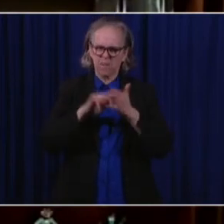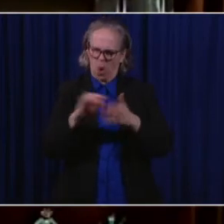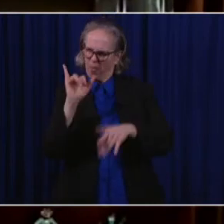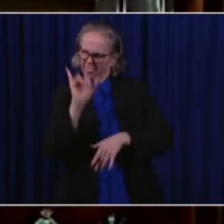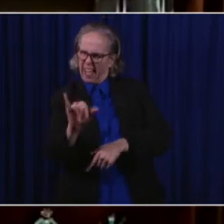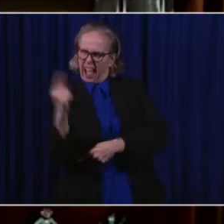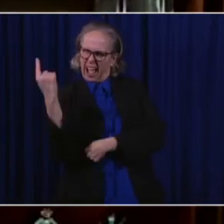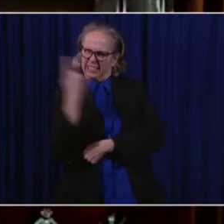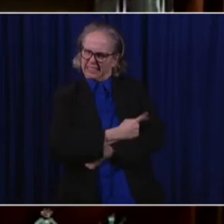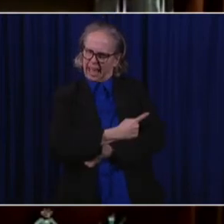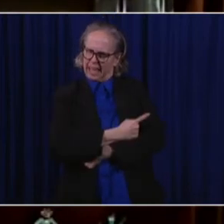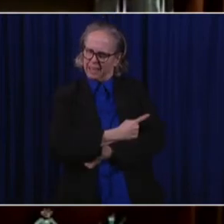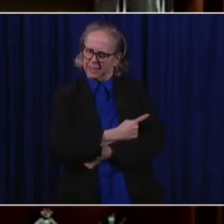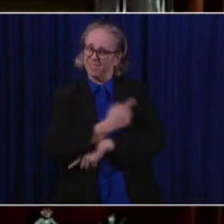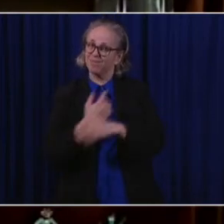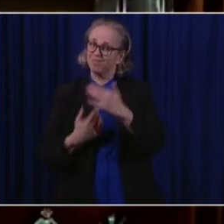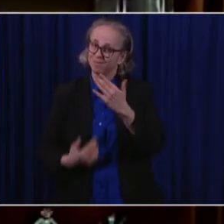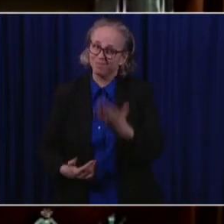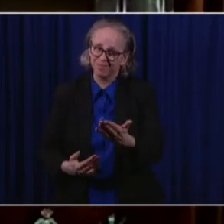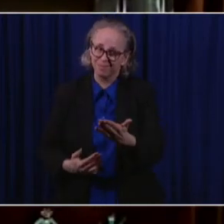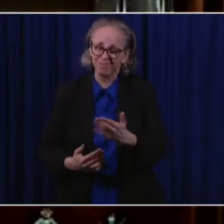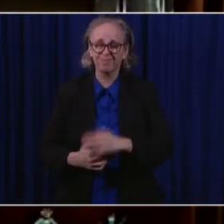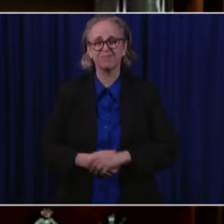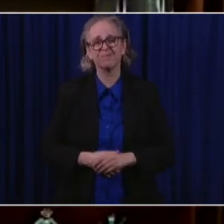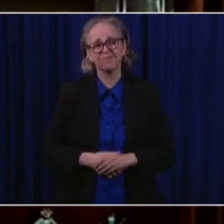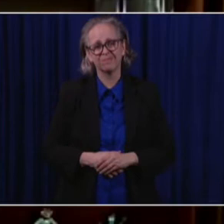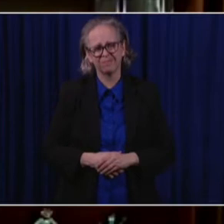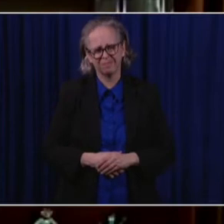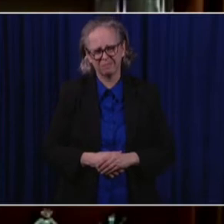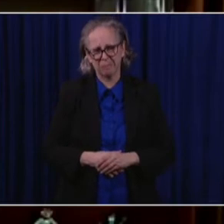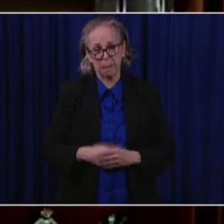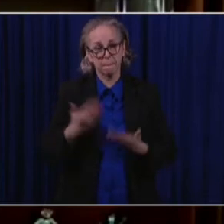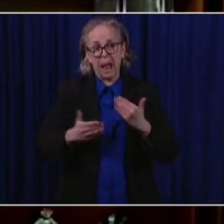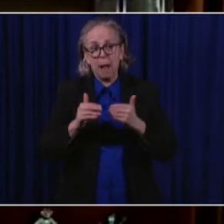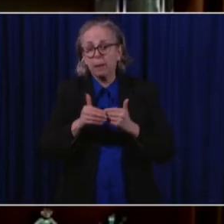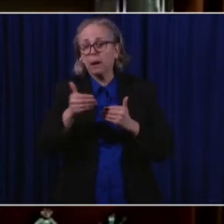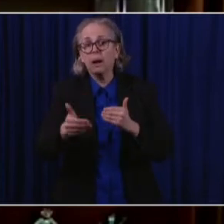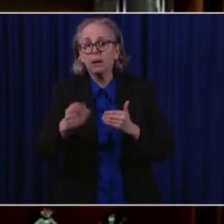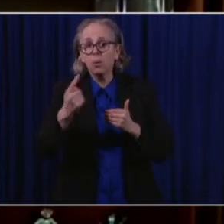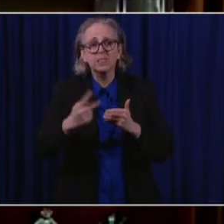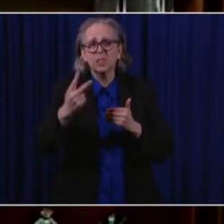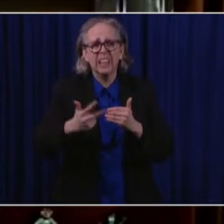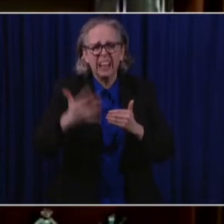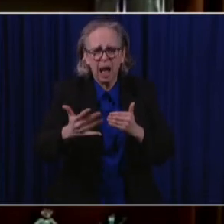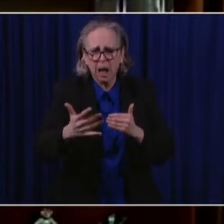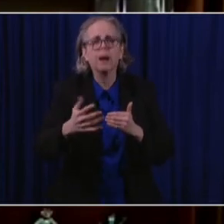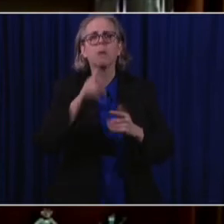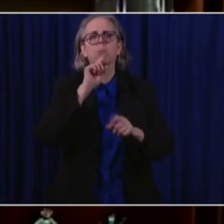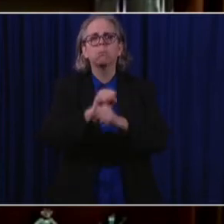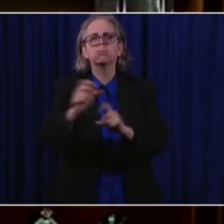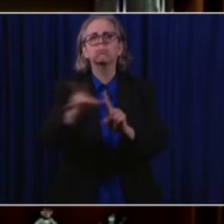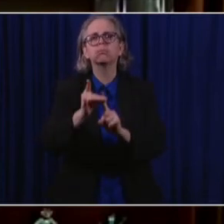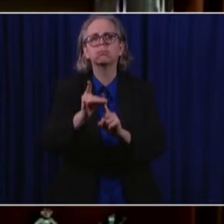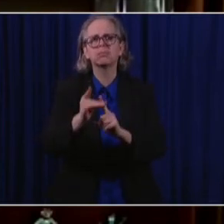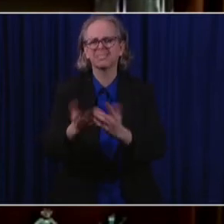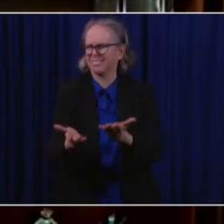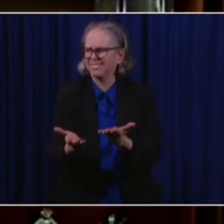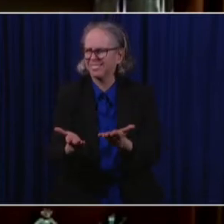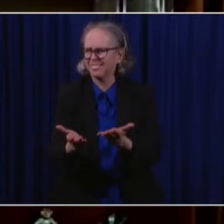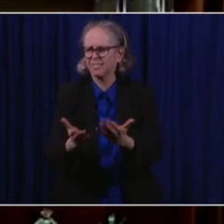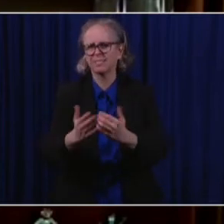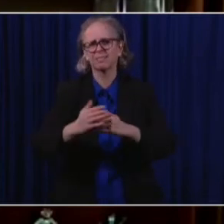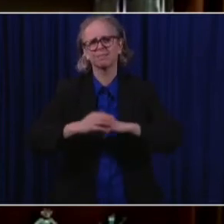no reason to believe if I got tested today that 3 days from now I might not be positive, shedding the virus to my family members. So it